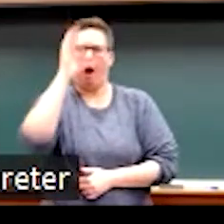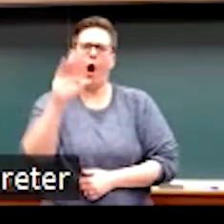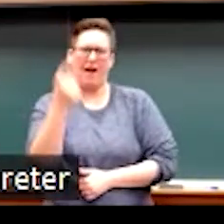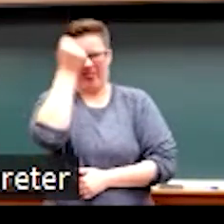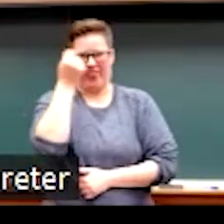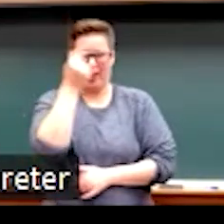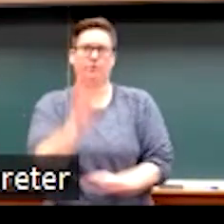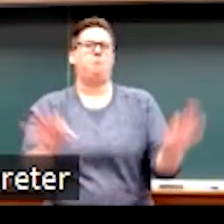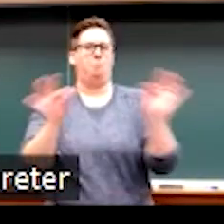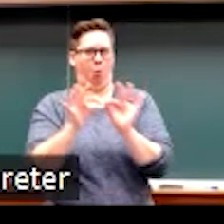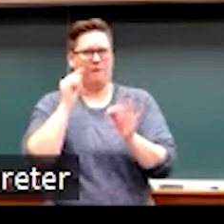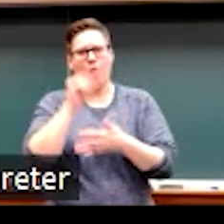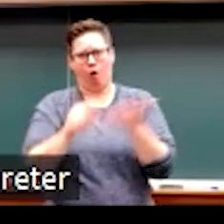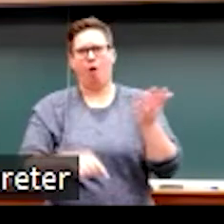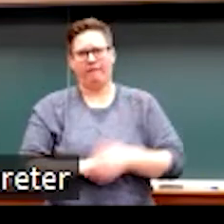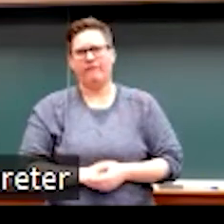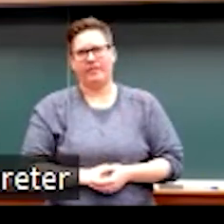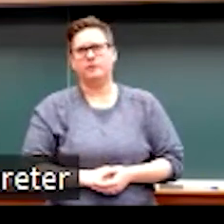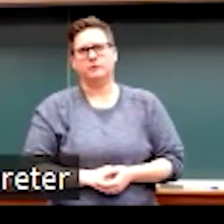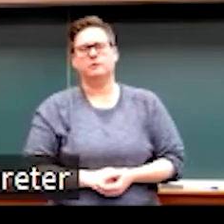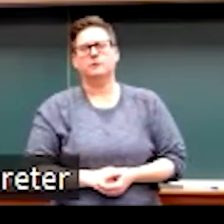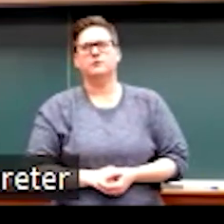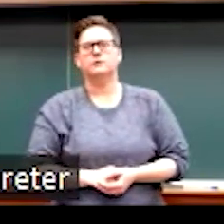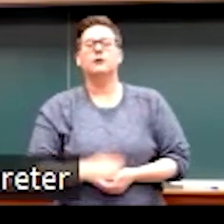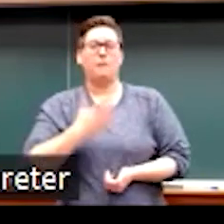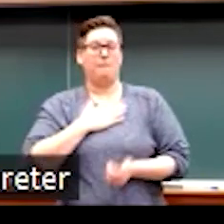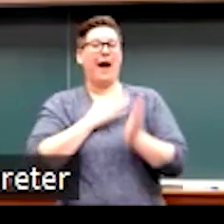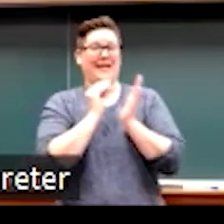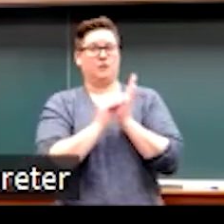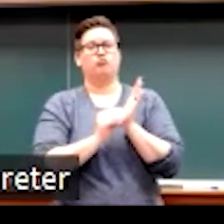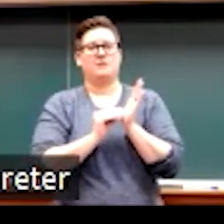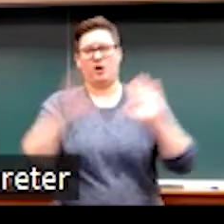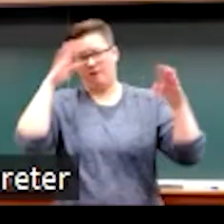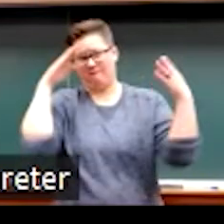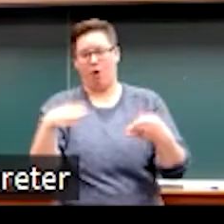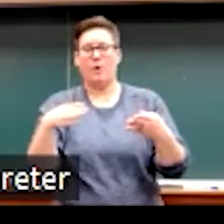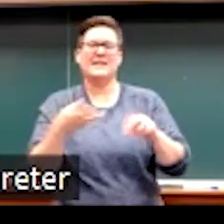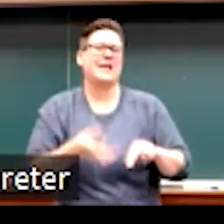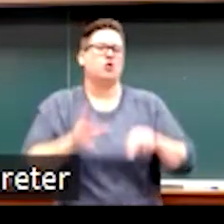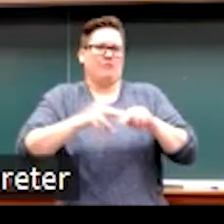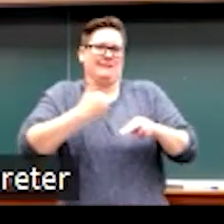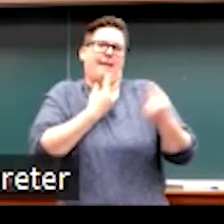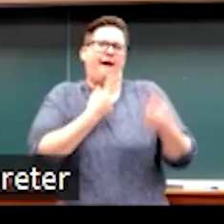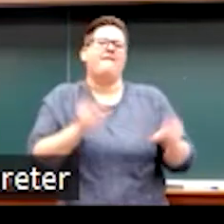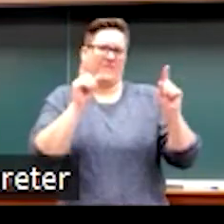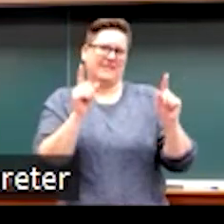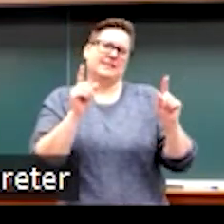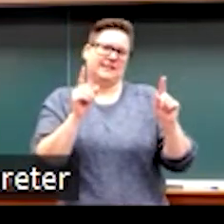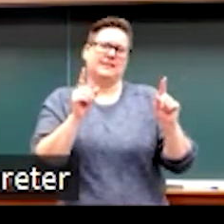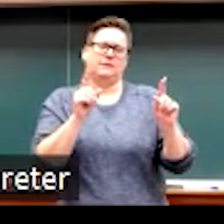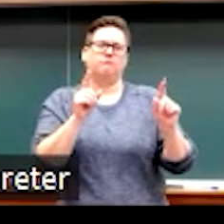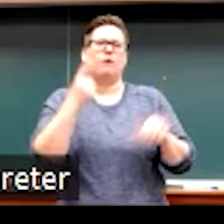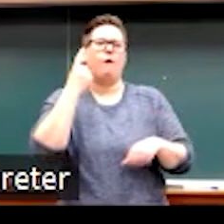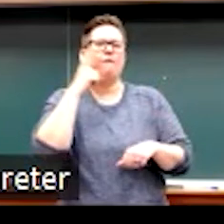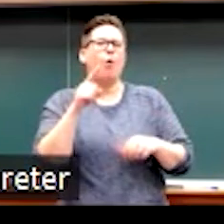all of these considerations. And in fact, my dissertation focused on increasing self-efficacy